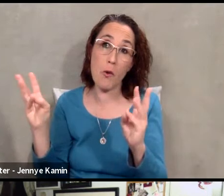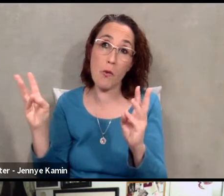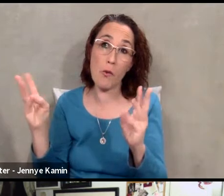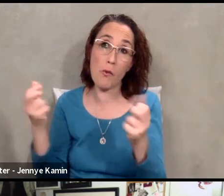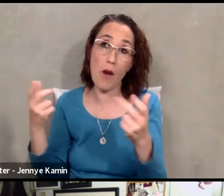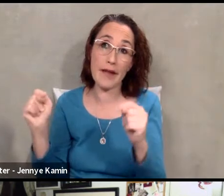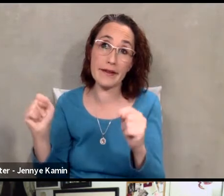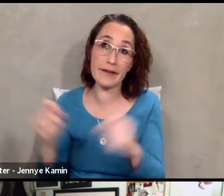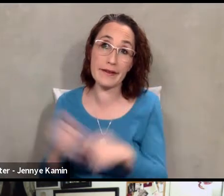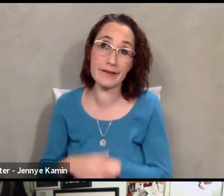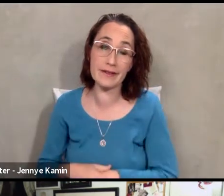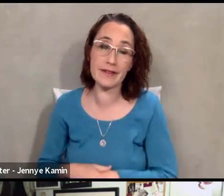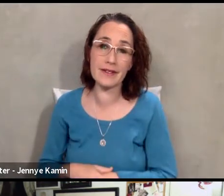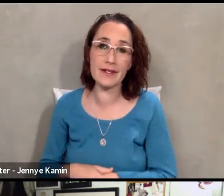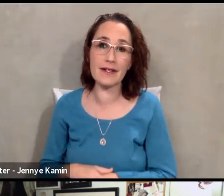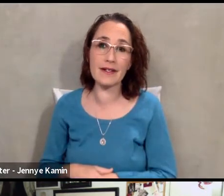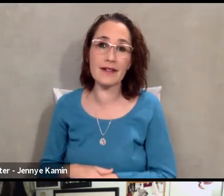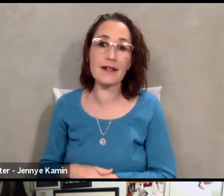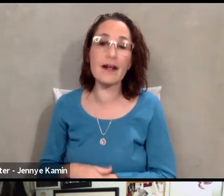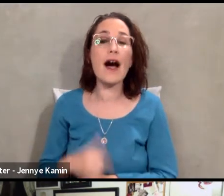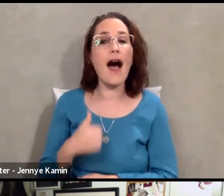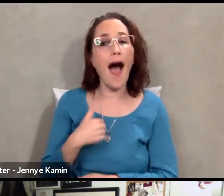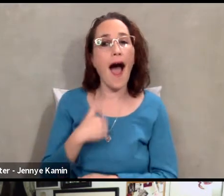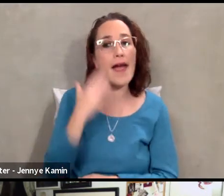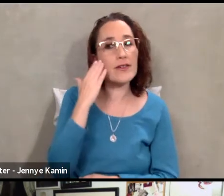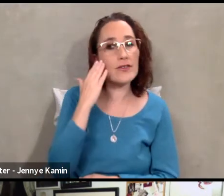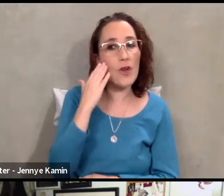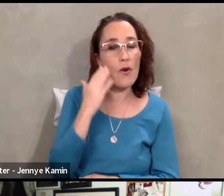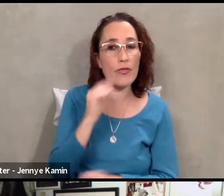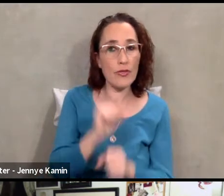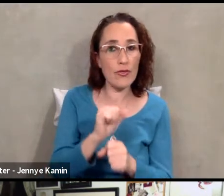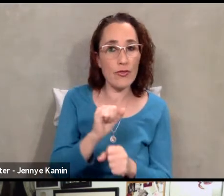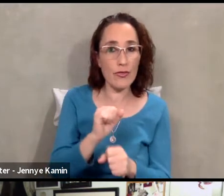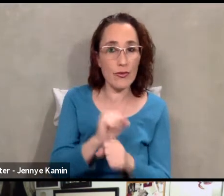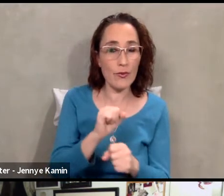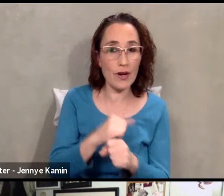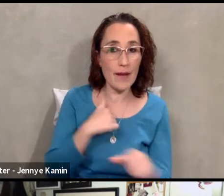I know that work needs to exist. And, you know,